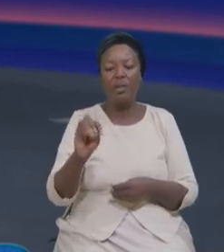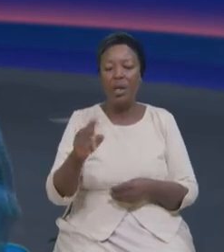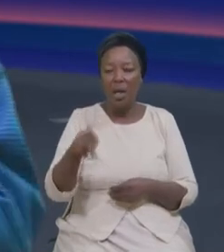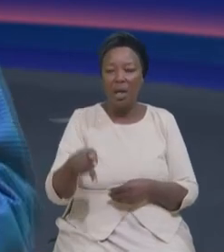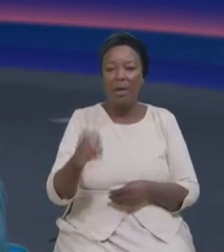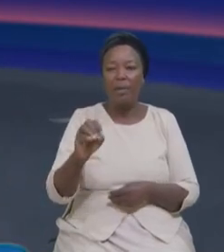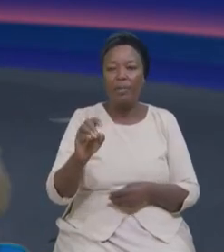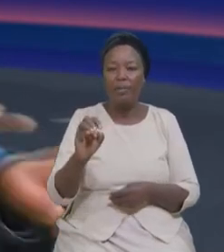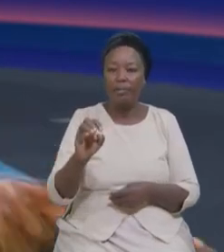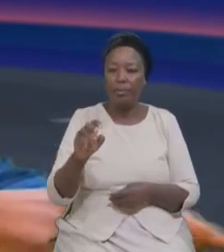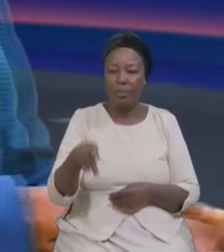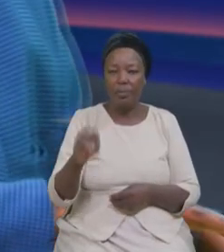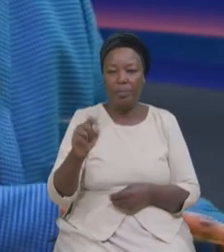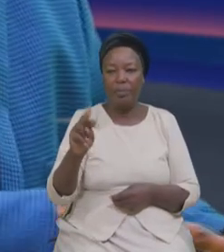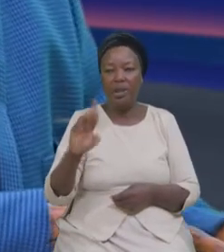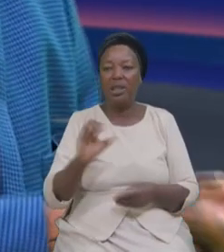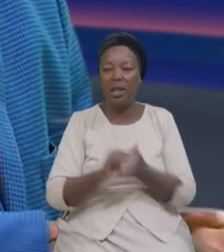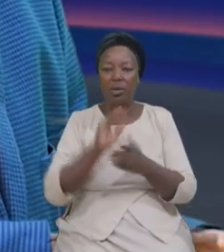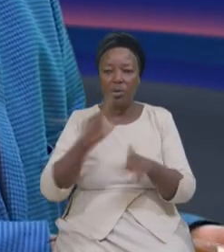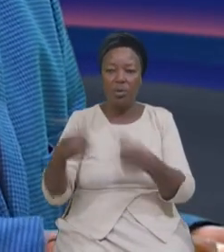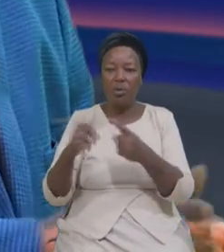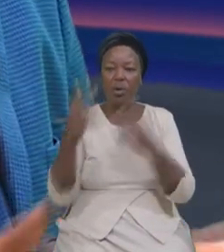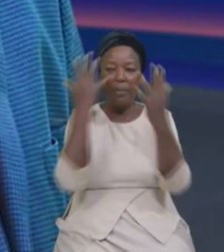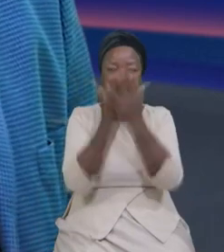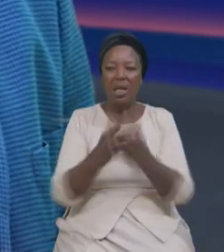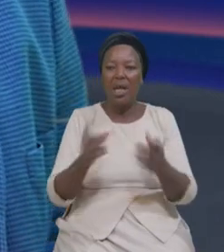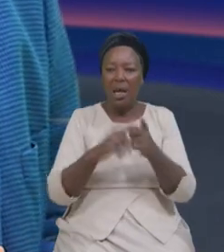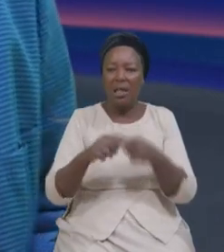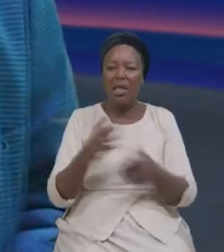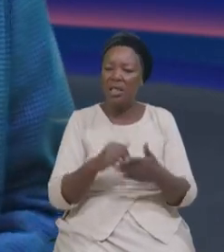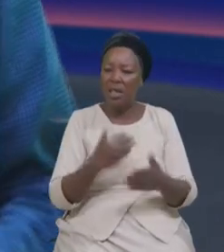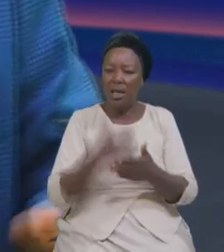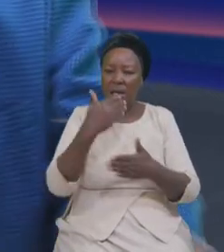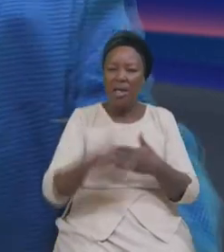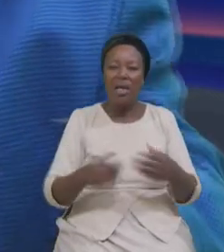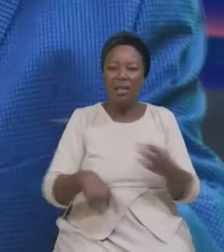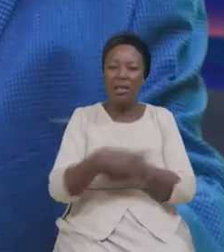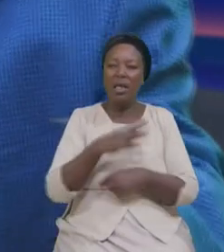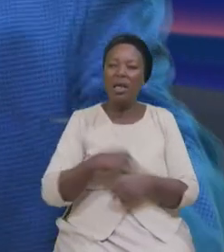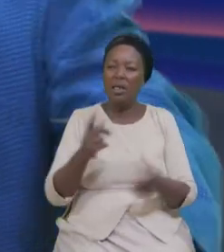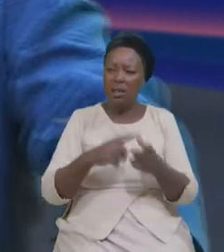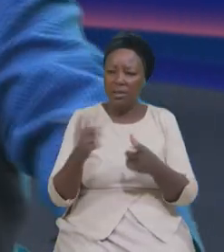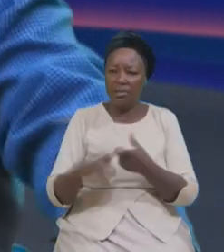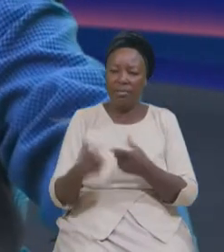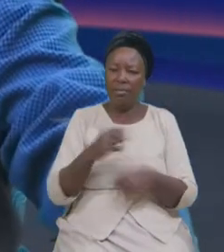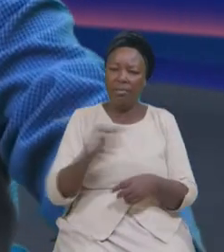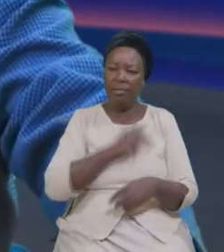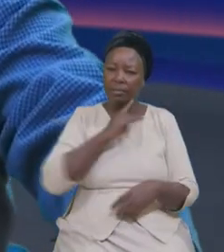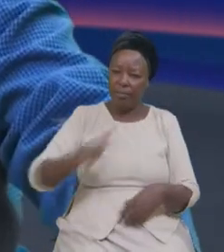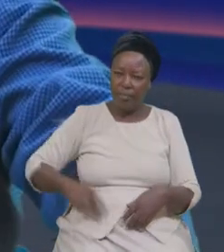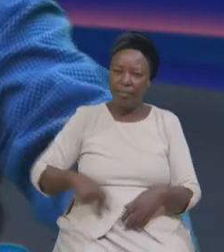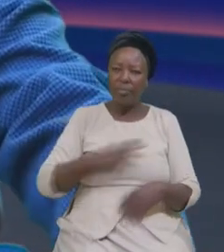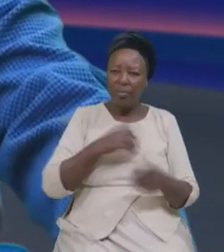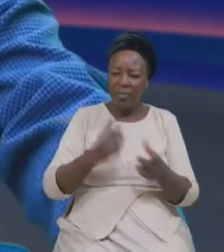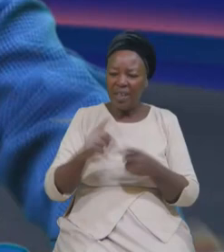the prison, and the following day, the Herod the king was waiting to get him out of